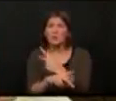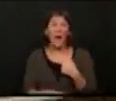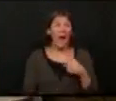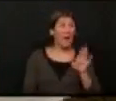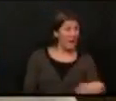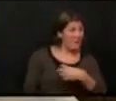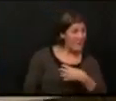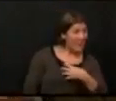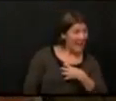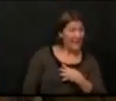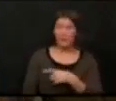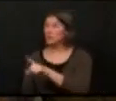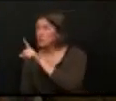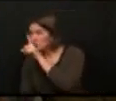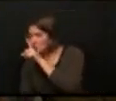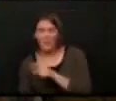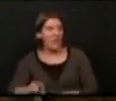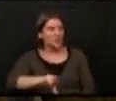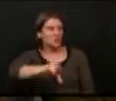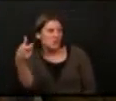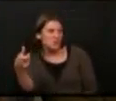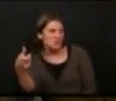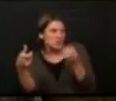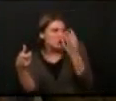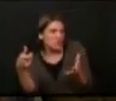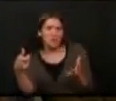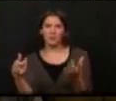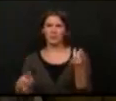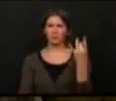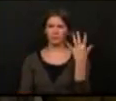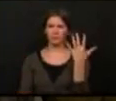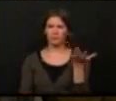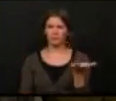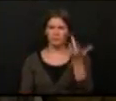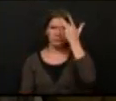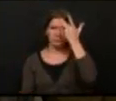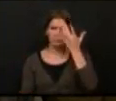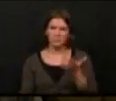originally lodged my complaint shortly after 10 p.m.